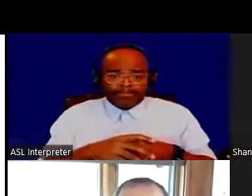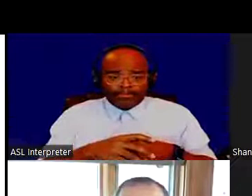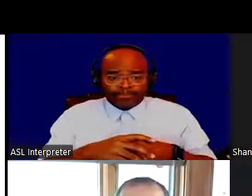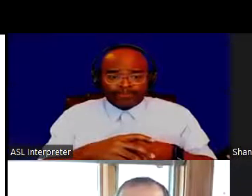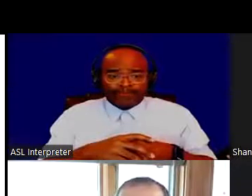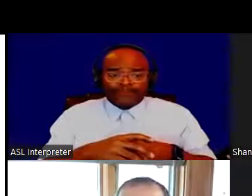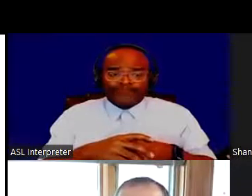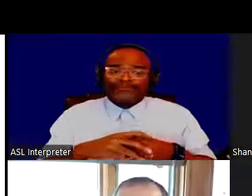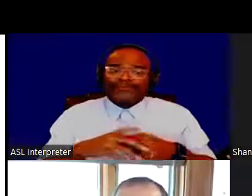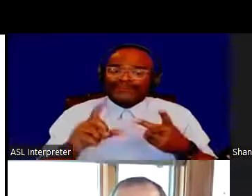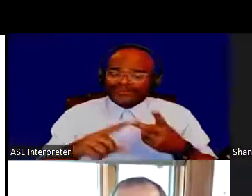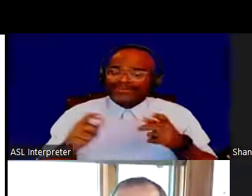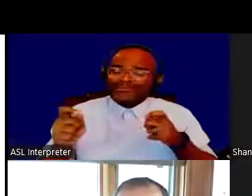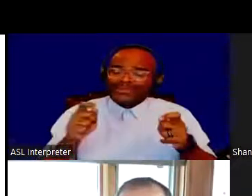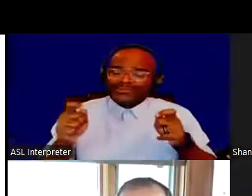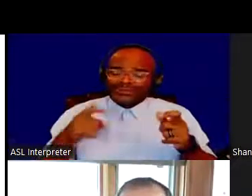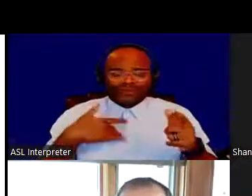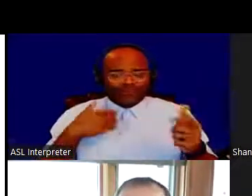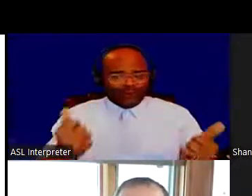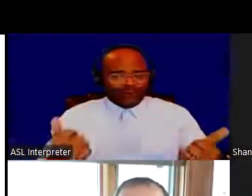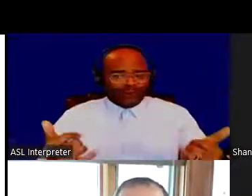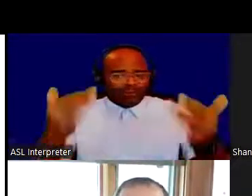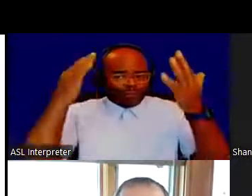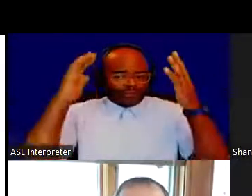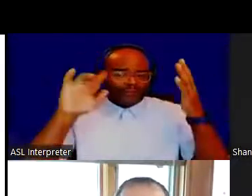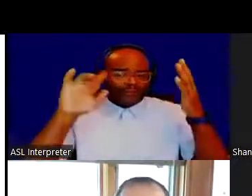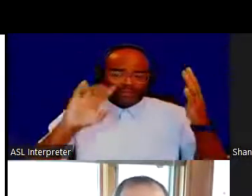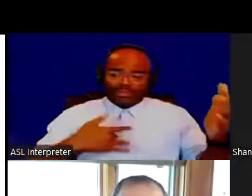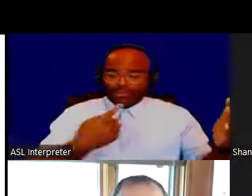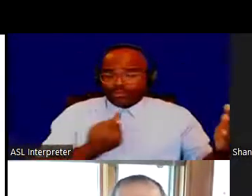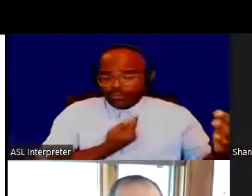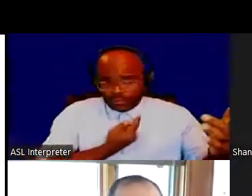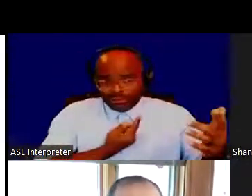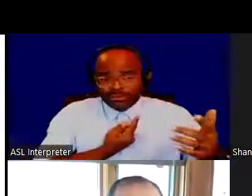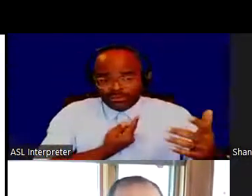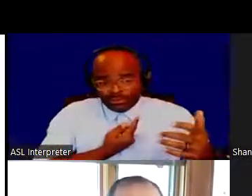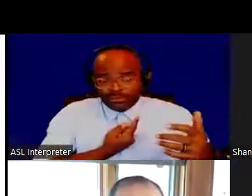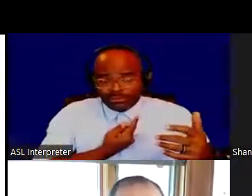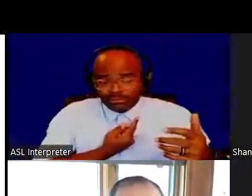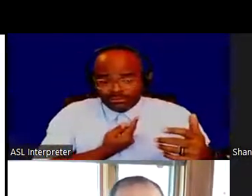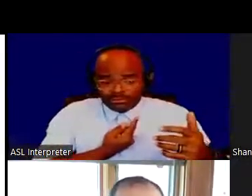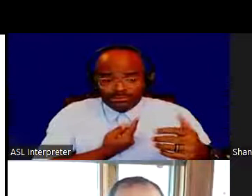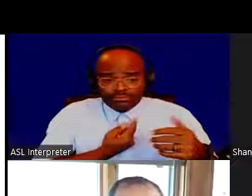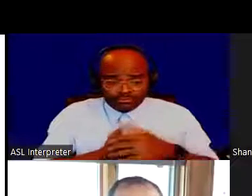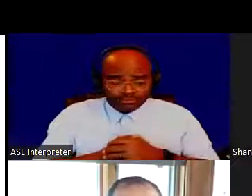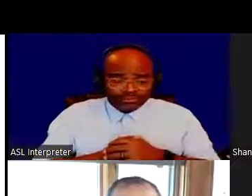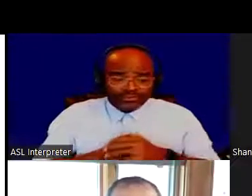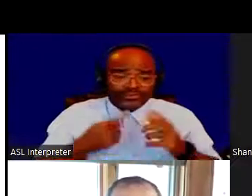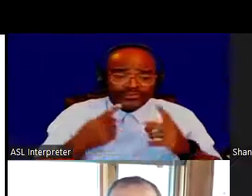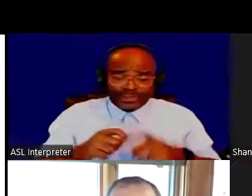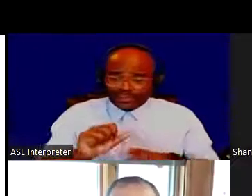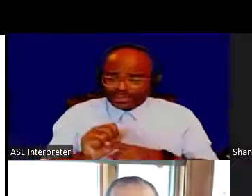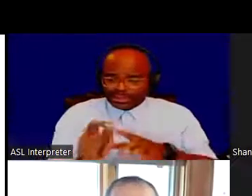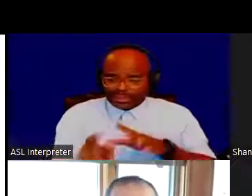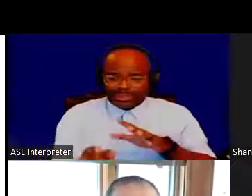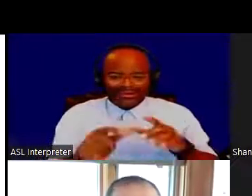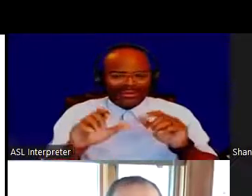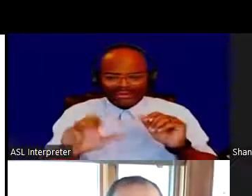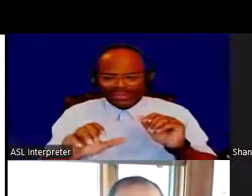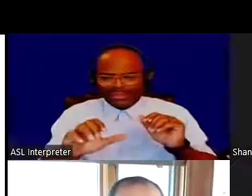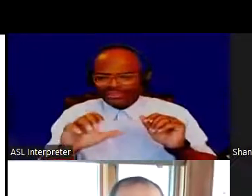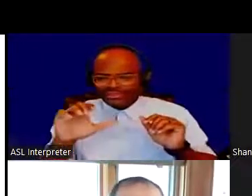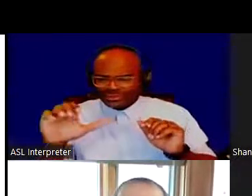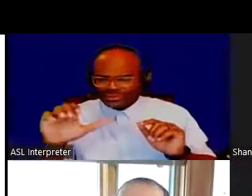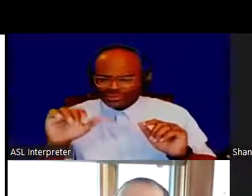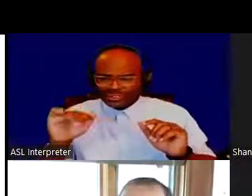Managers in many cases feel overwhelmed and isolated when addressing this issue of climate change. There's a